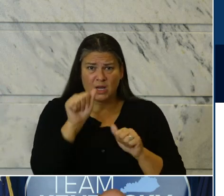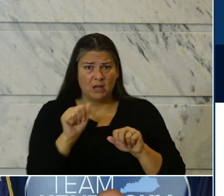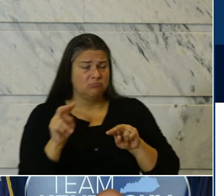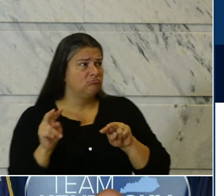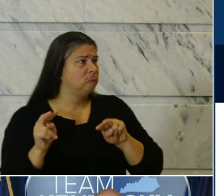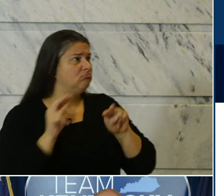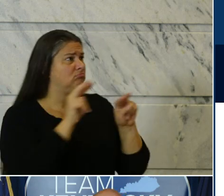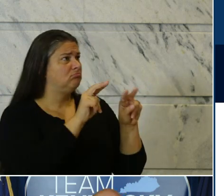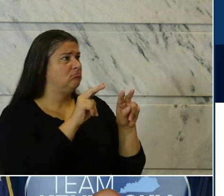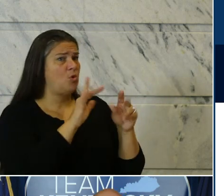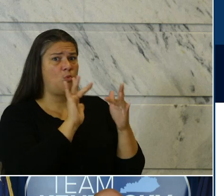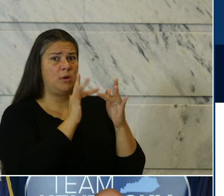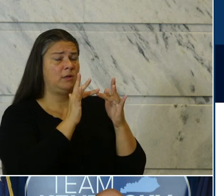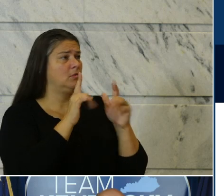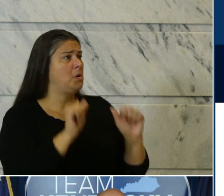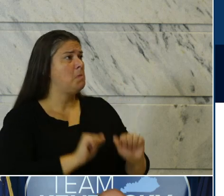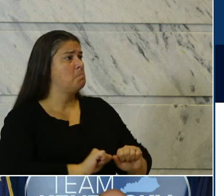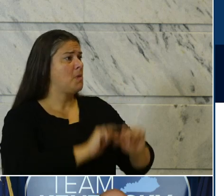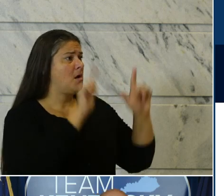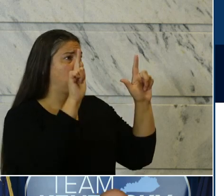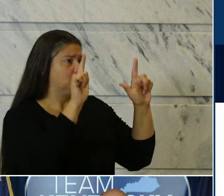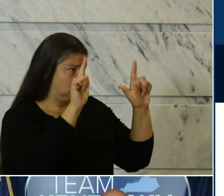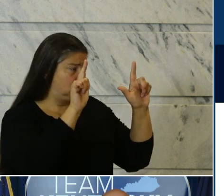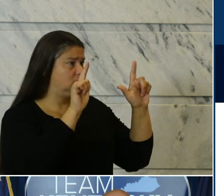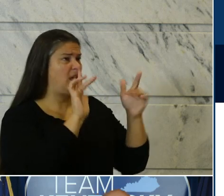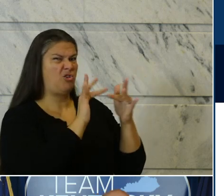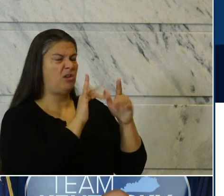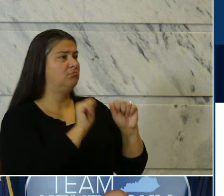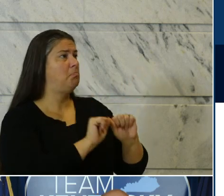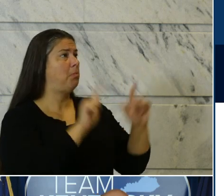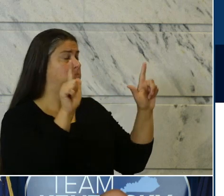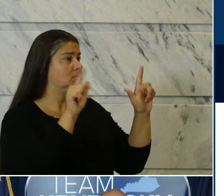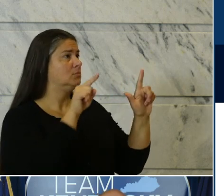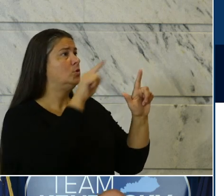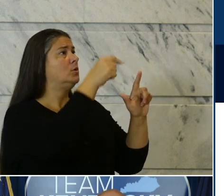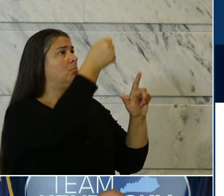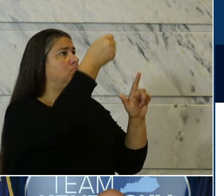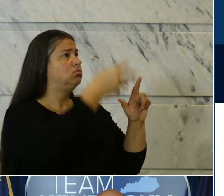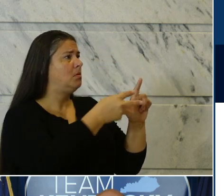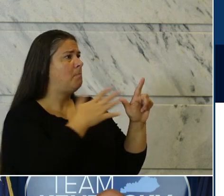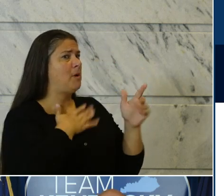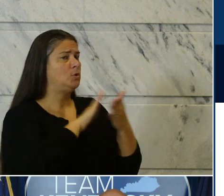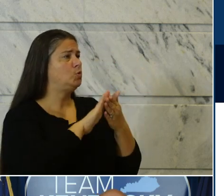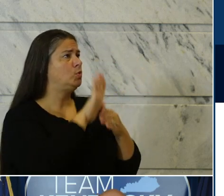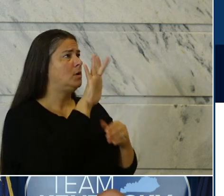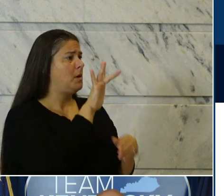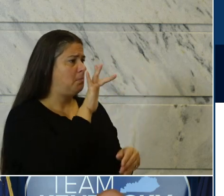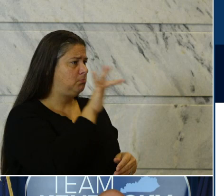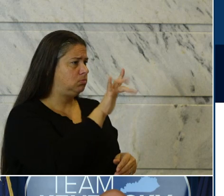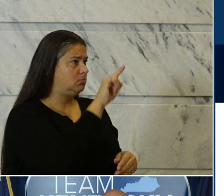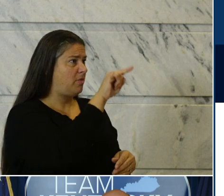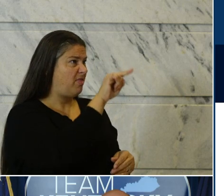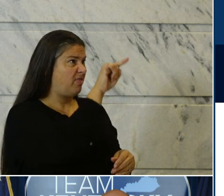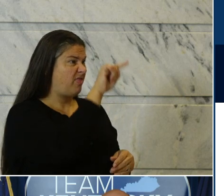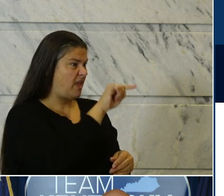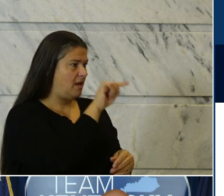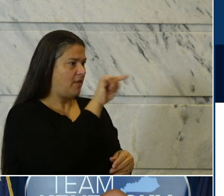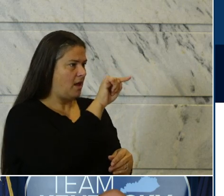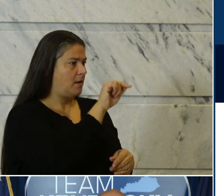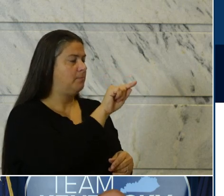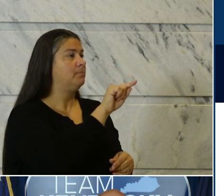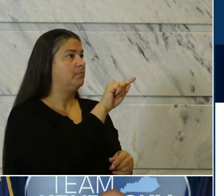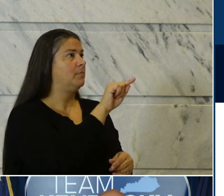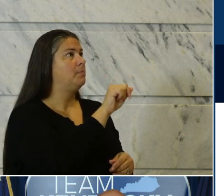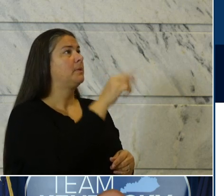to go here, you should be able to find your school by name, and you should be able to find the data that they've reported. If you don't find data here, I encourage you to